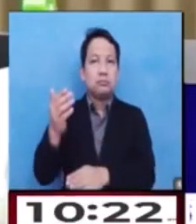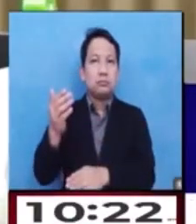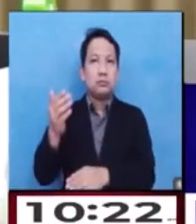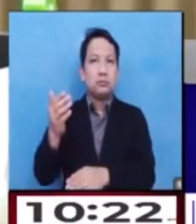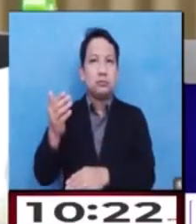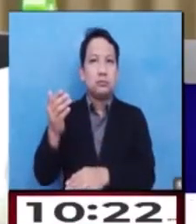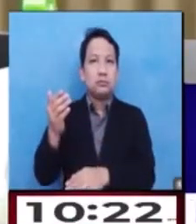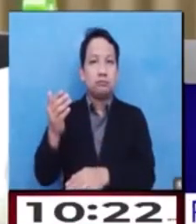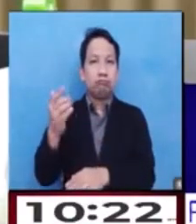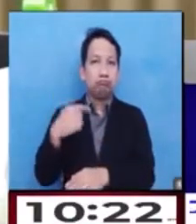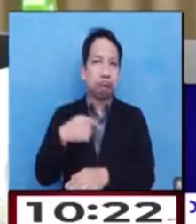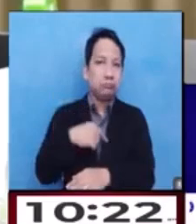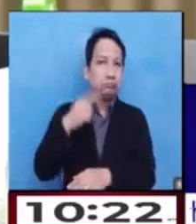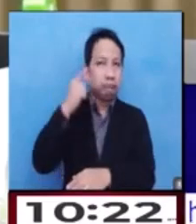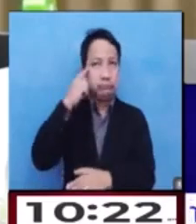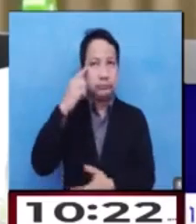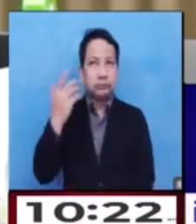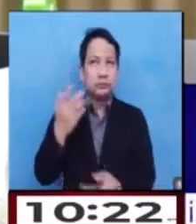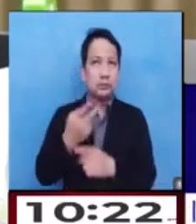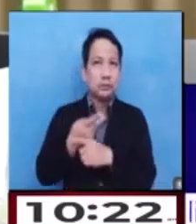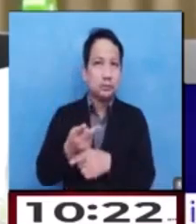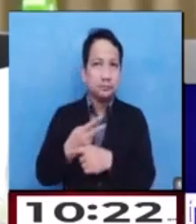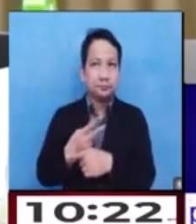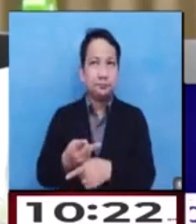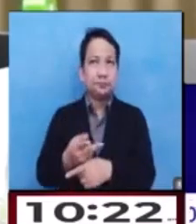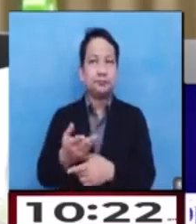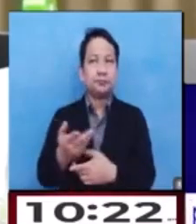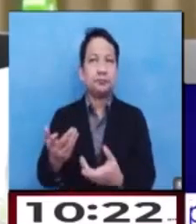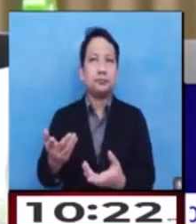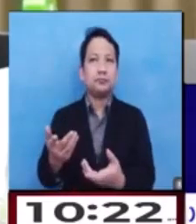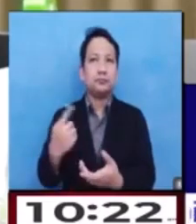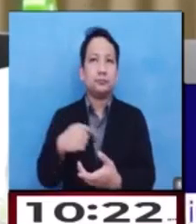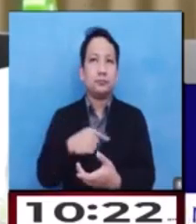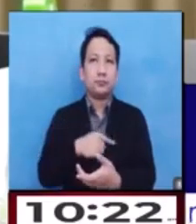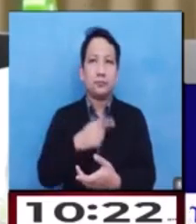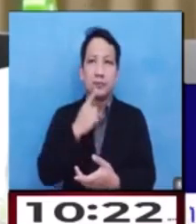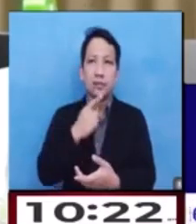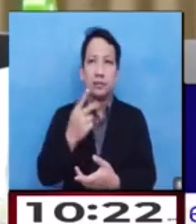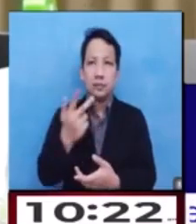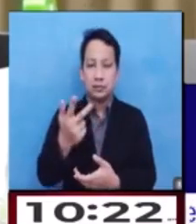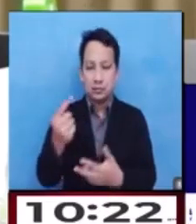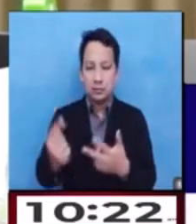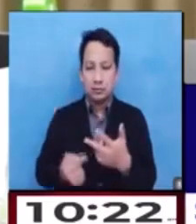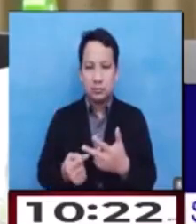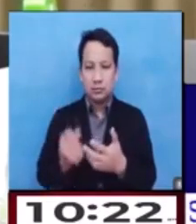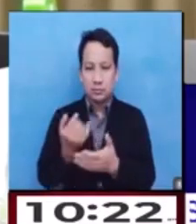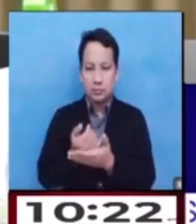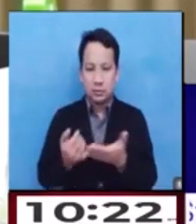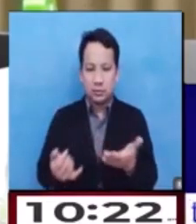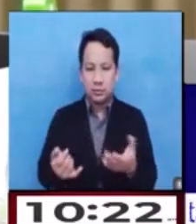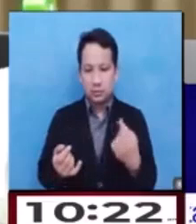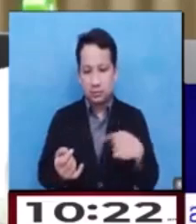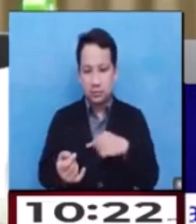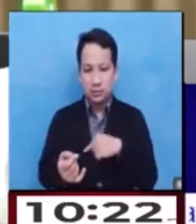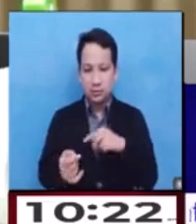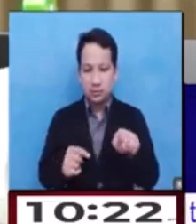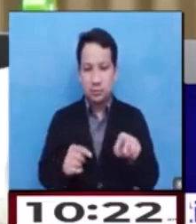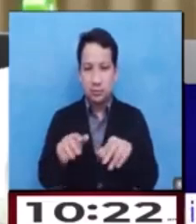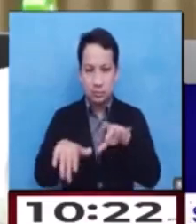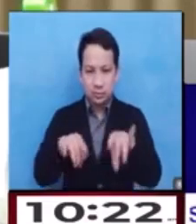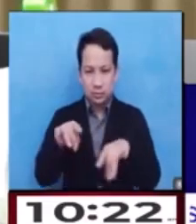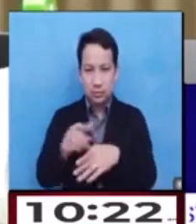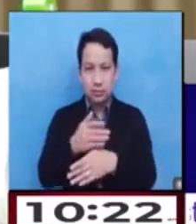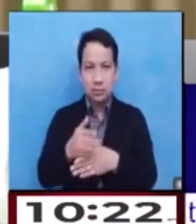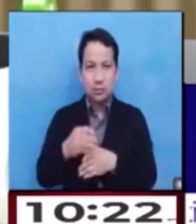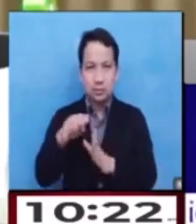So sa production side, ito yung tatlong items na nag-contribute dun sa